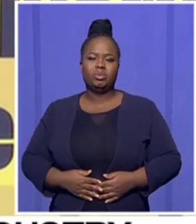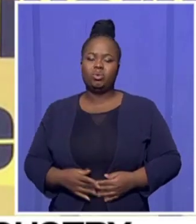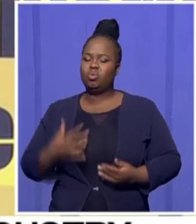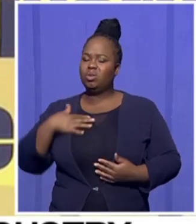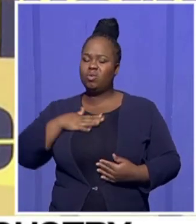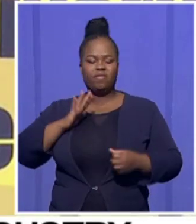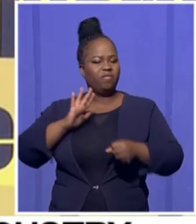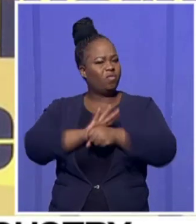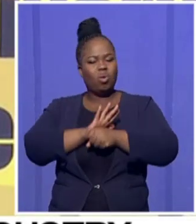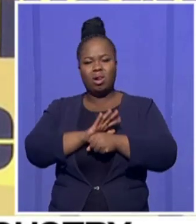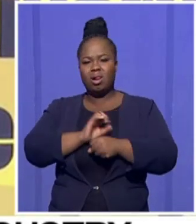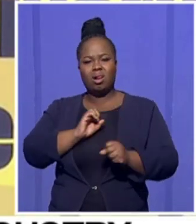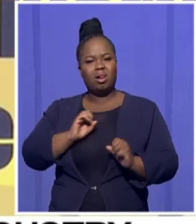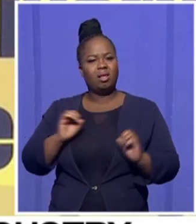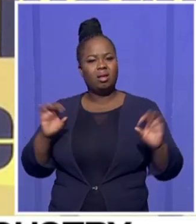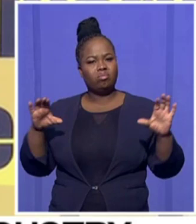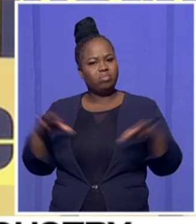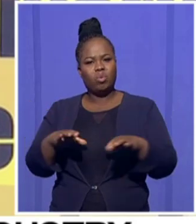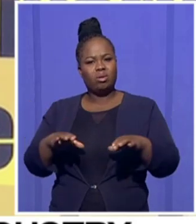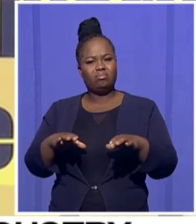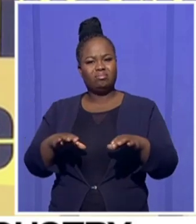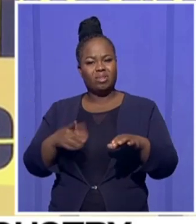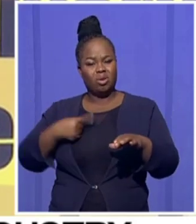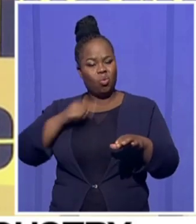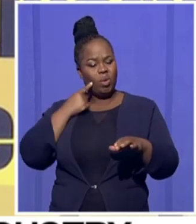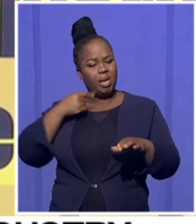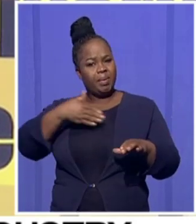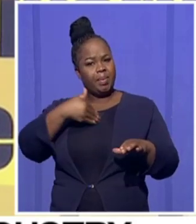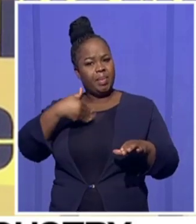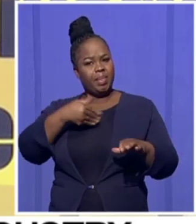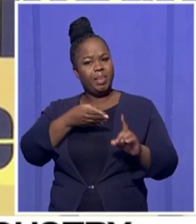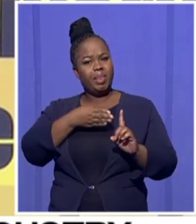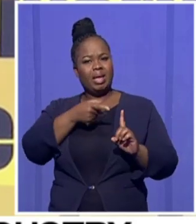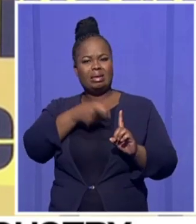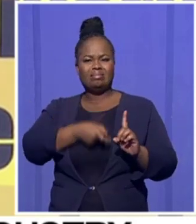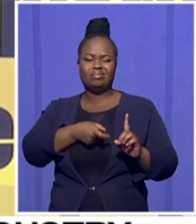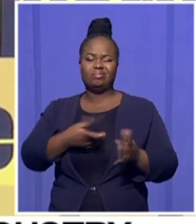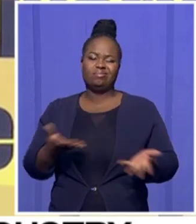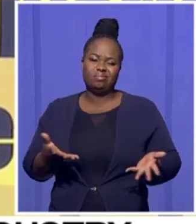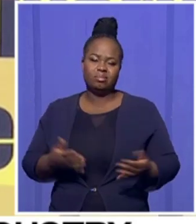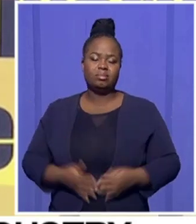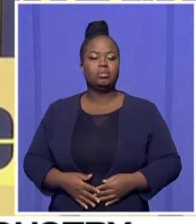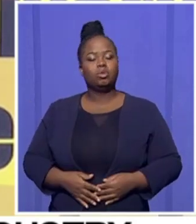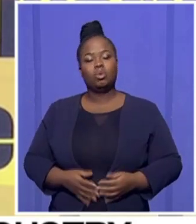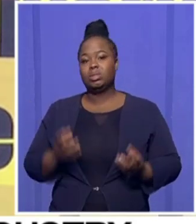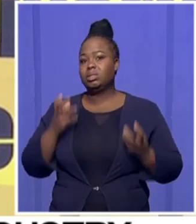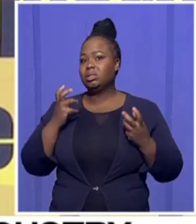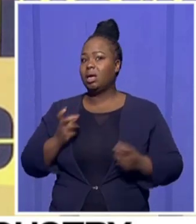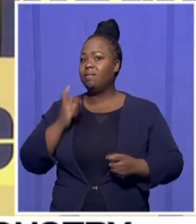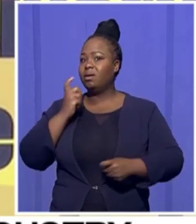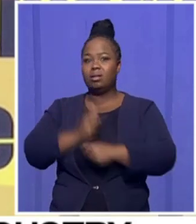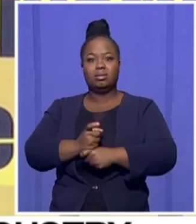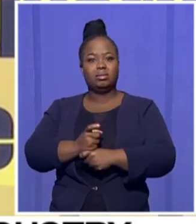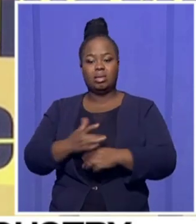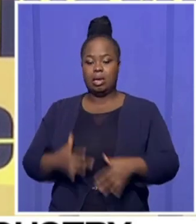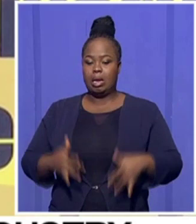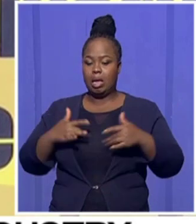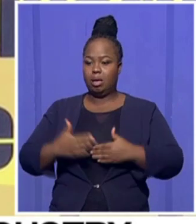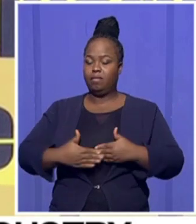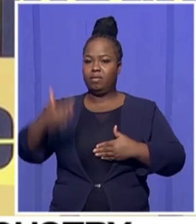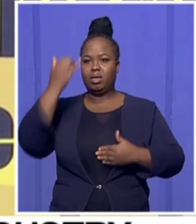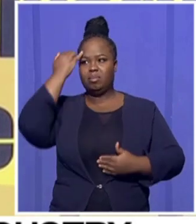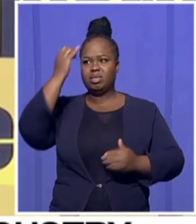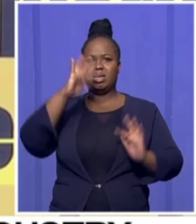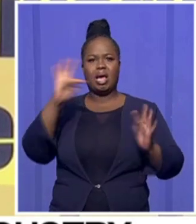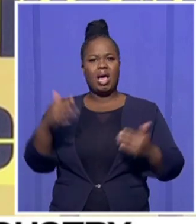Asiphelelanga uma Mpho angekho. It is difficult to imagine life without him, for he